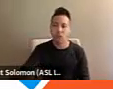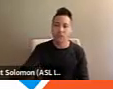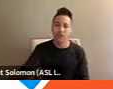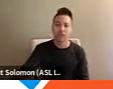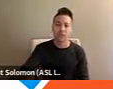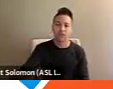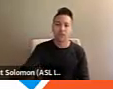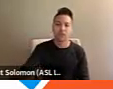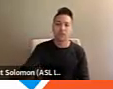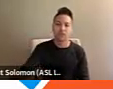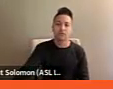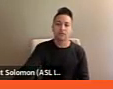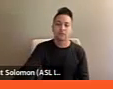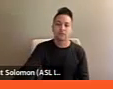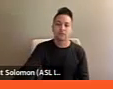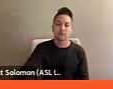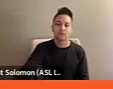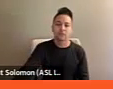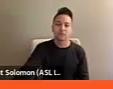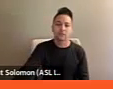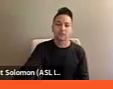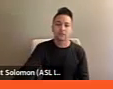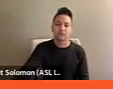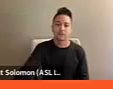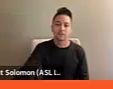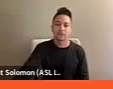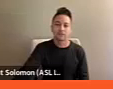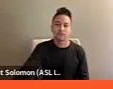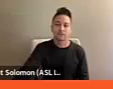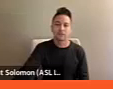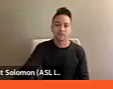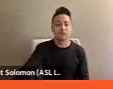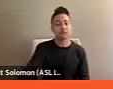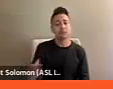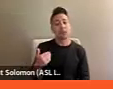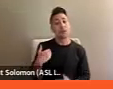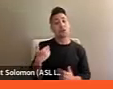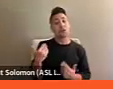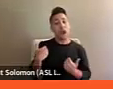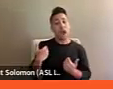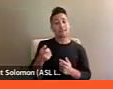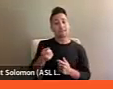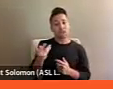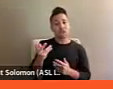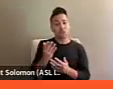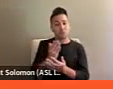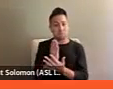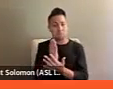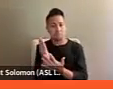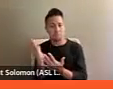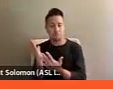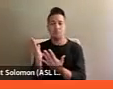going on to there's a few steps for using OER. And I just want to go